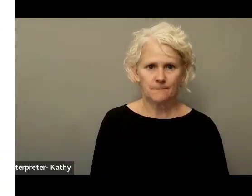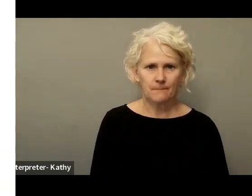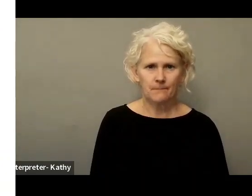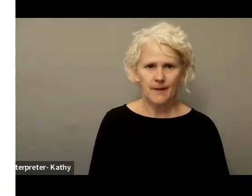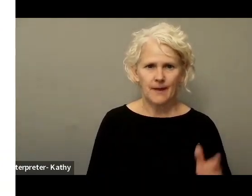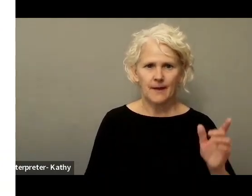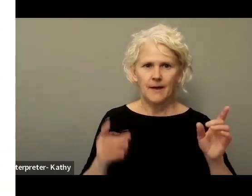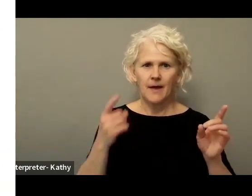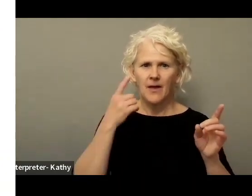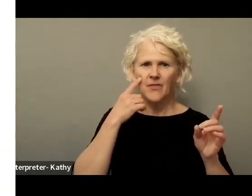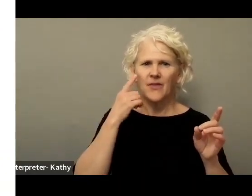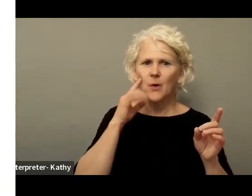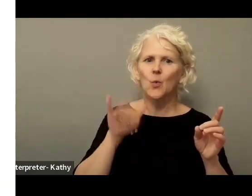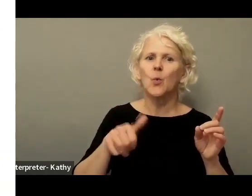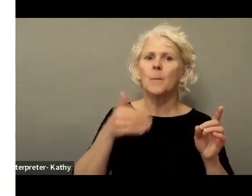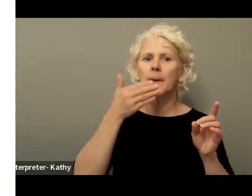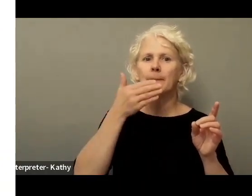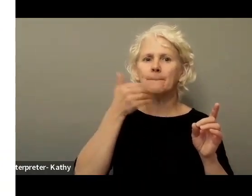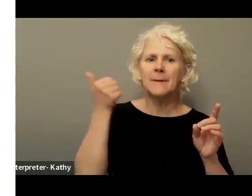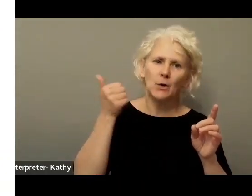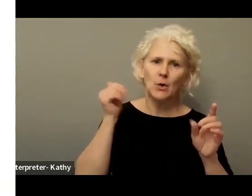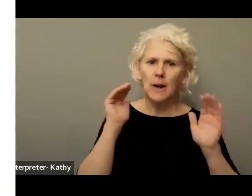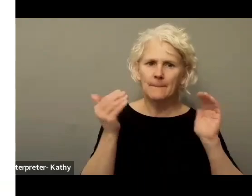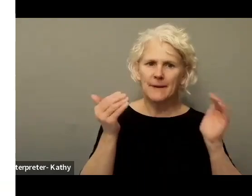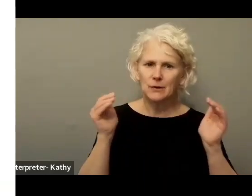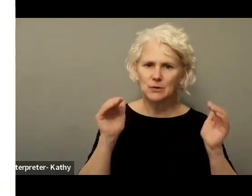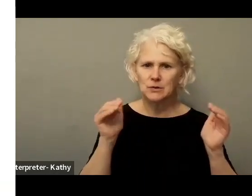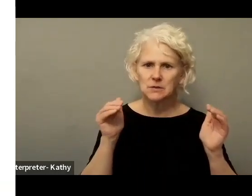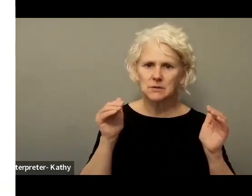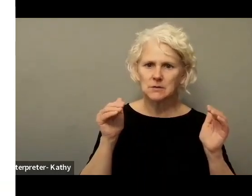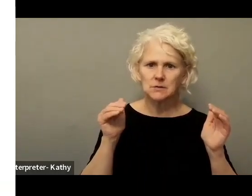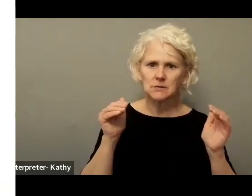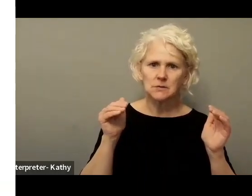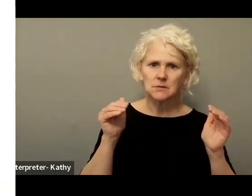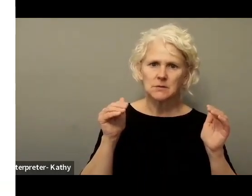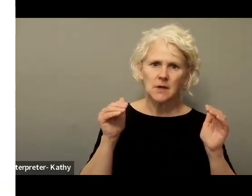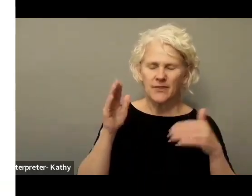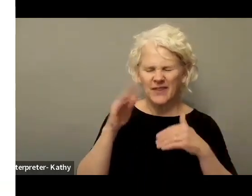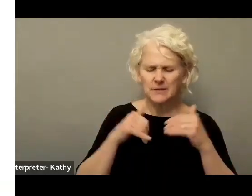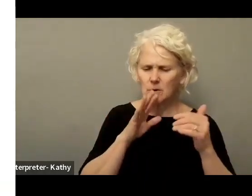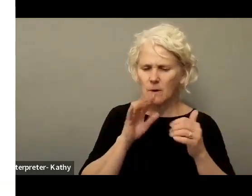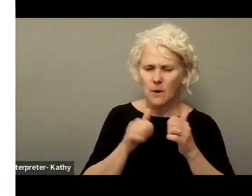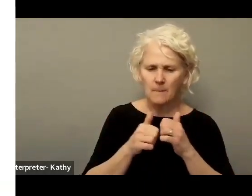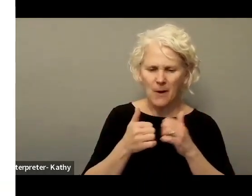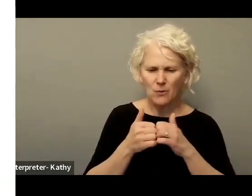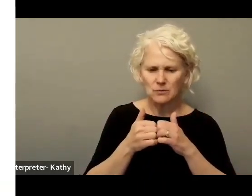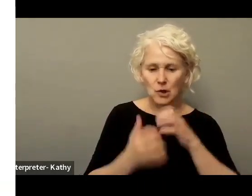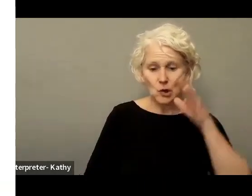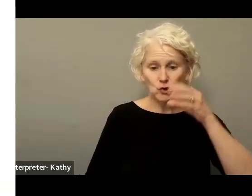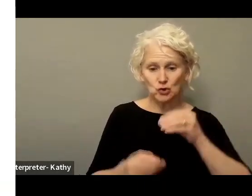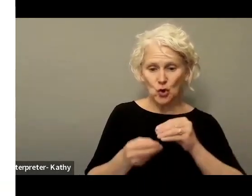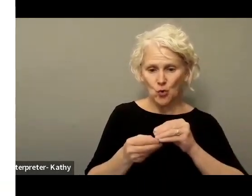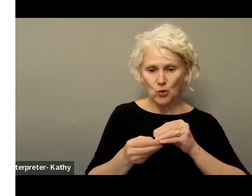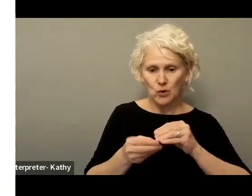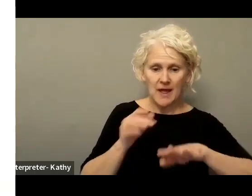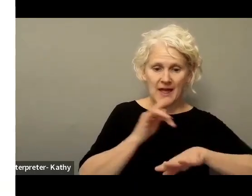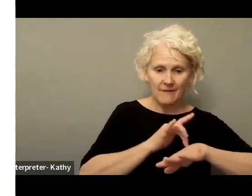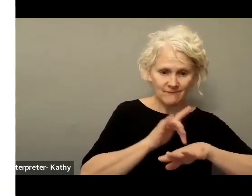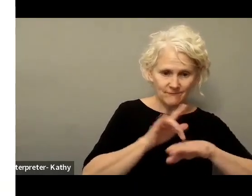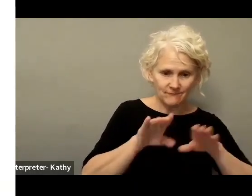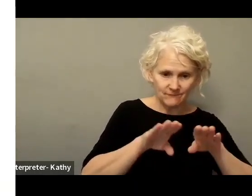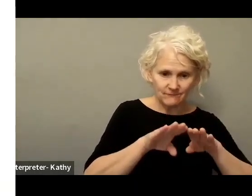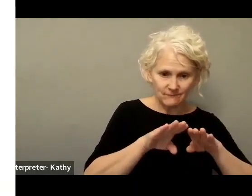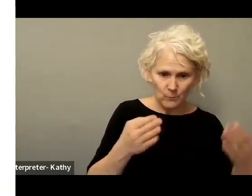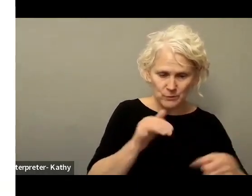I think it's going to be a much better comparison, though, rather than talking about total vacancies, to look at the vacancy rate. The vacancy rate is just